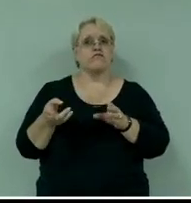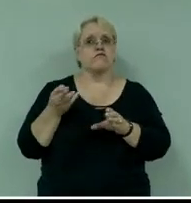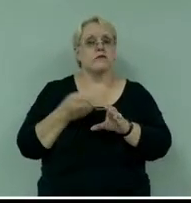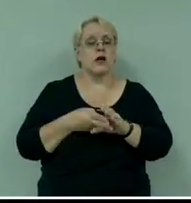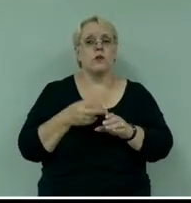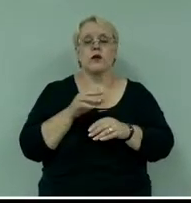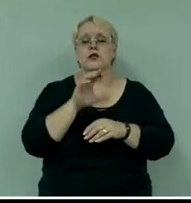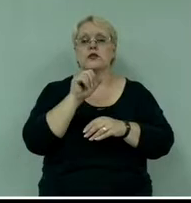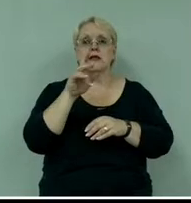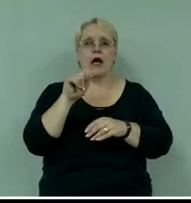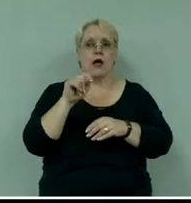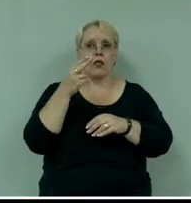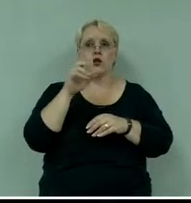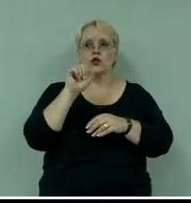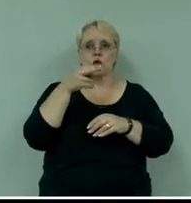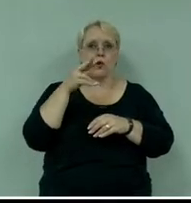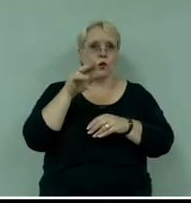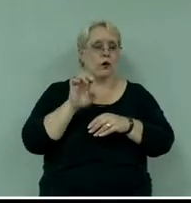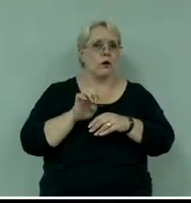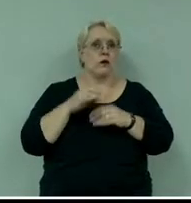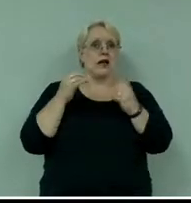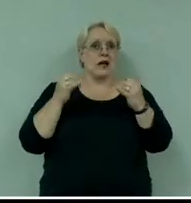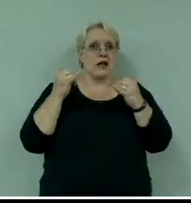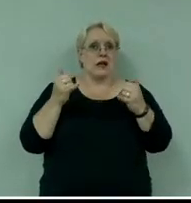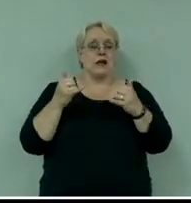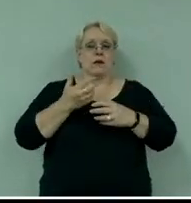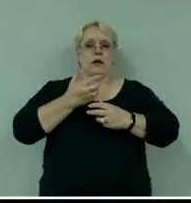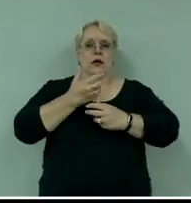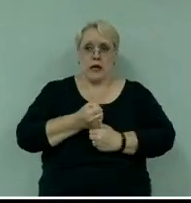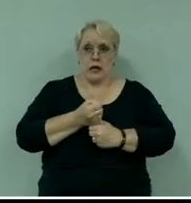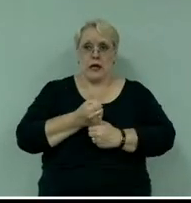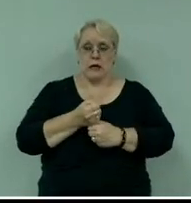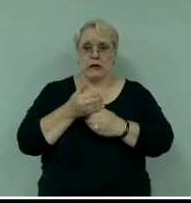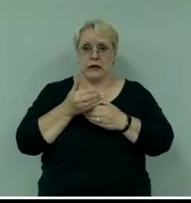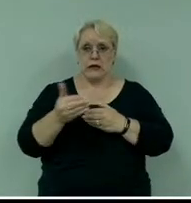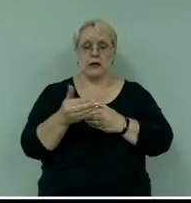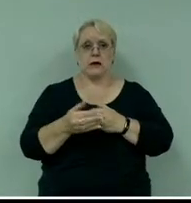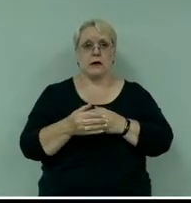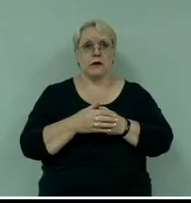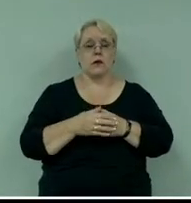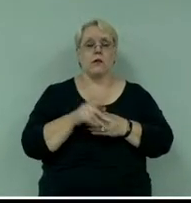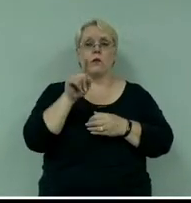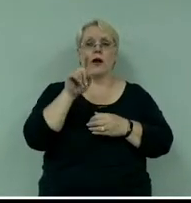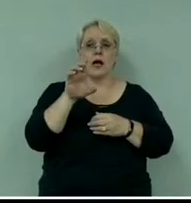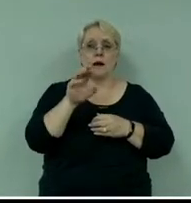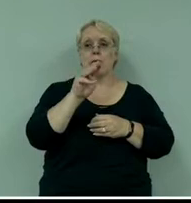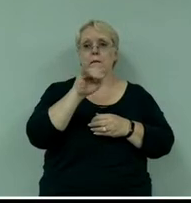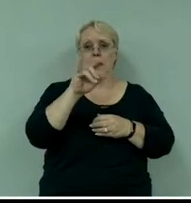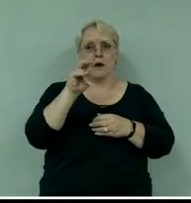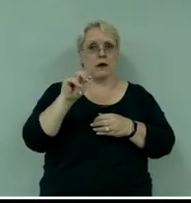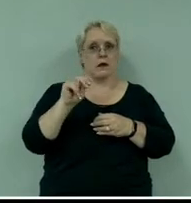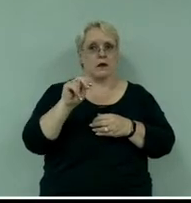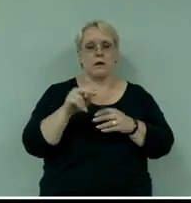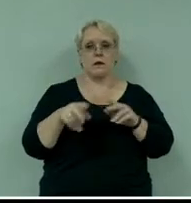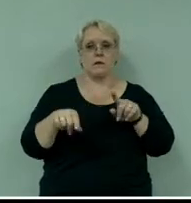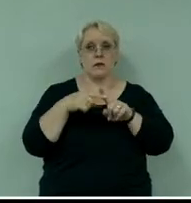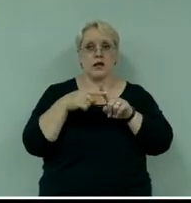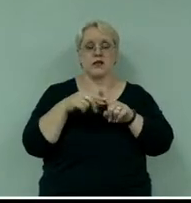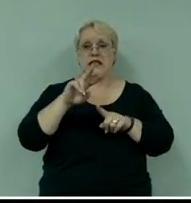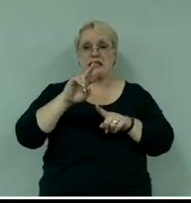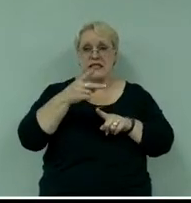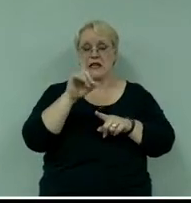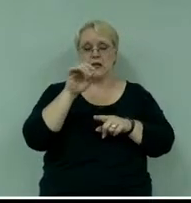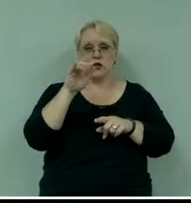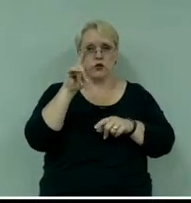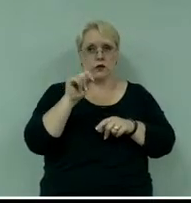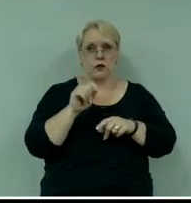with the South Shore, right now, with confidence, looking you in the face, there's 100 million plus going on right now in the second district. 100